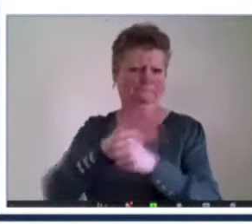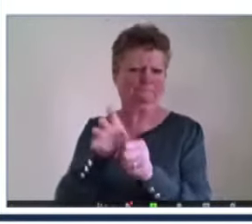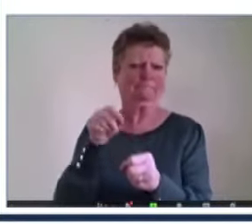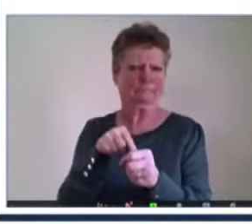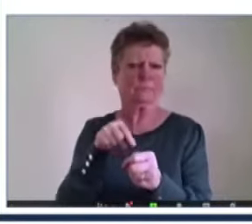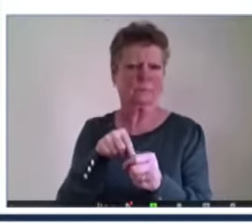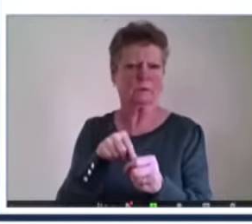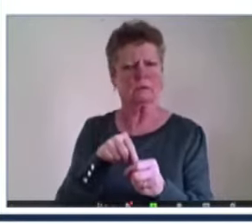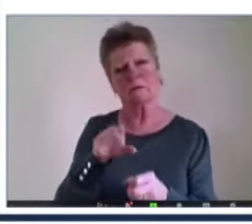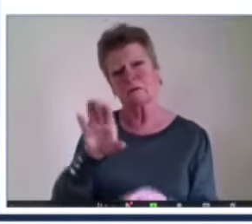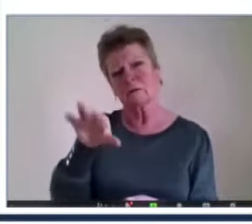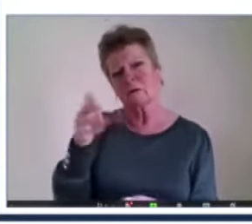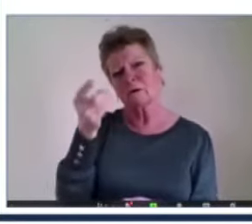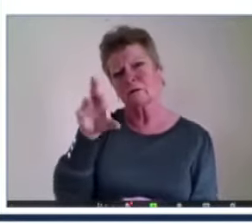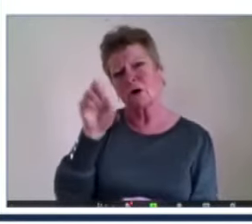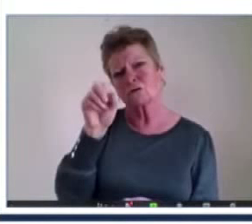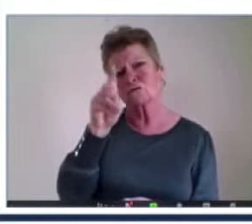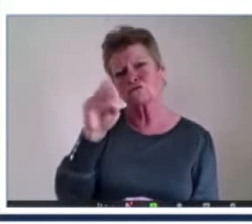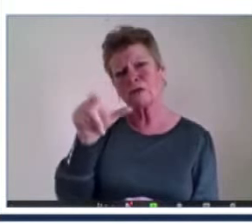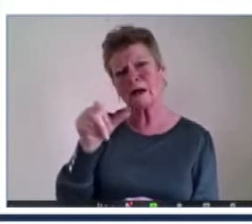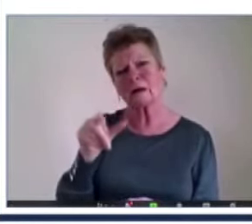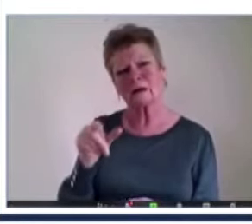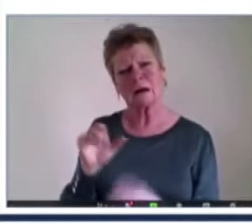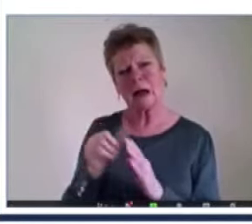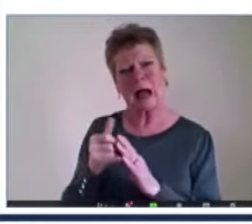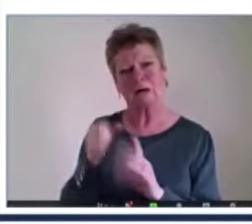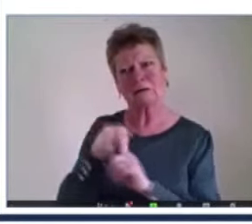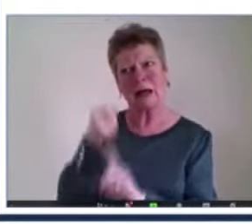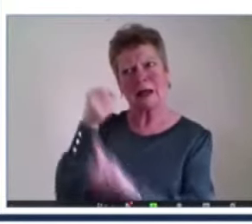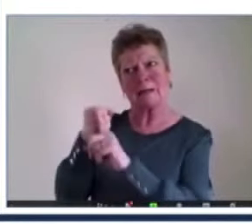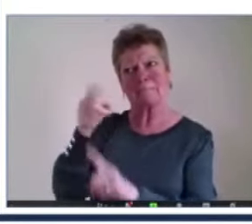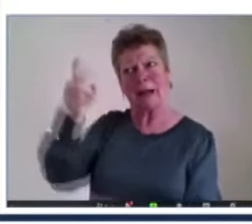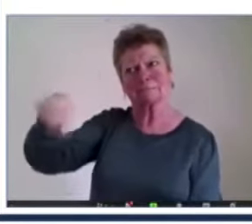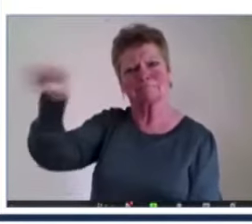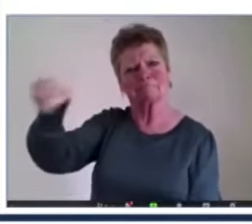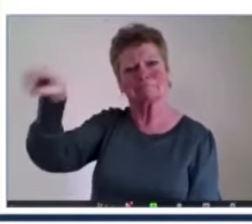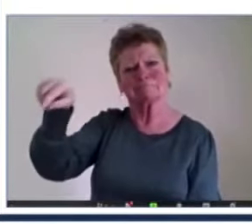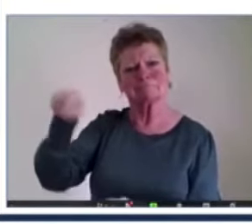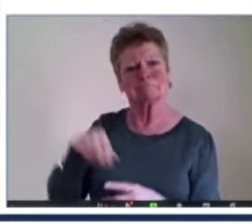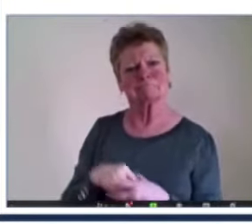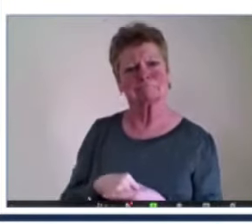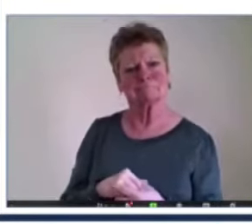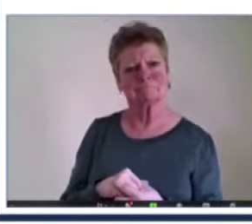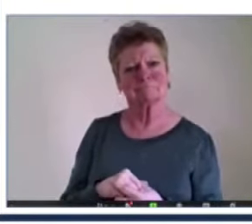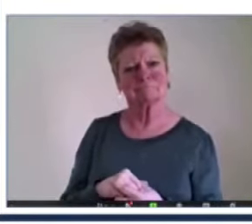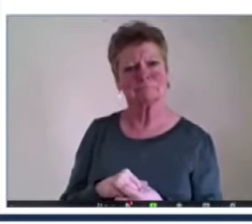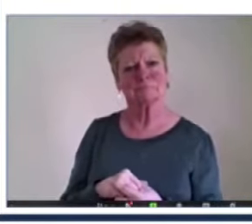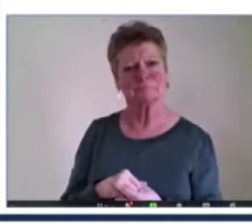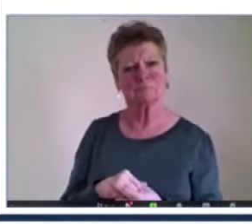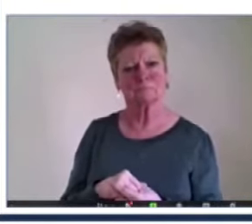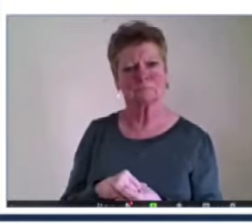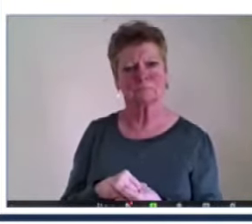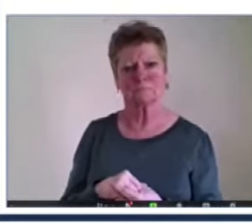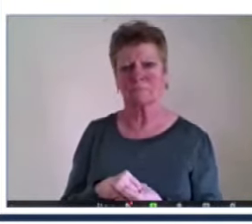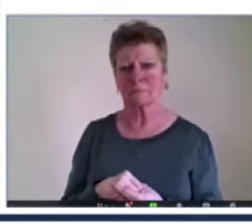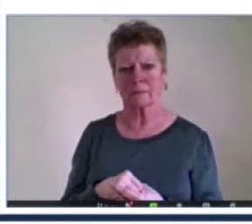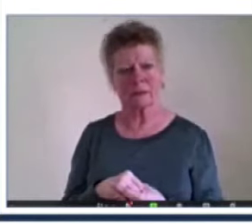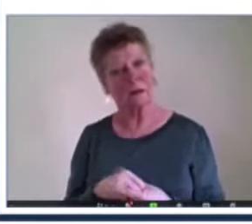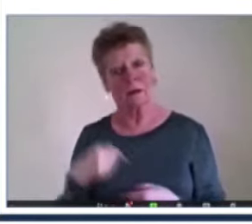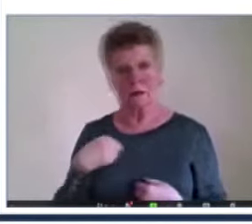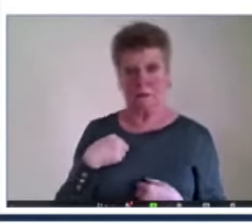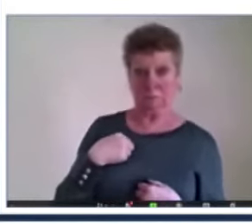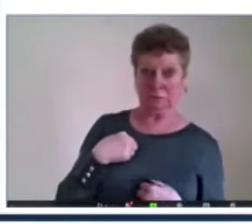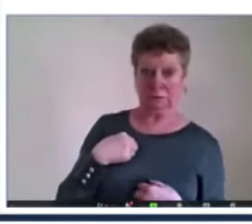us a little bit about what kind of impact absences of that number has on the system. So I'm not directly involved